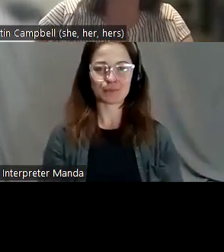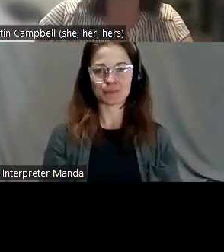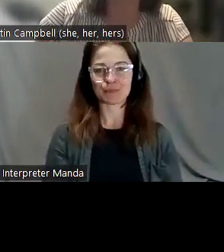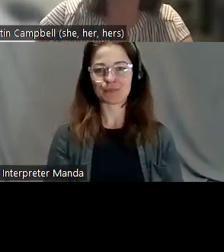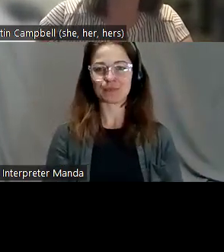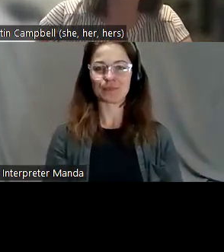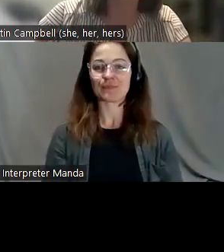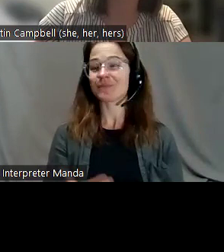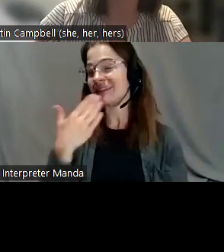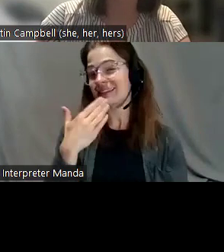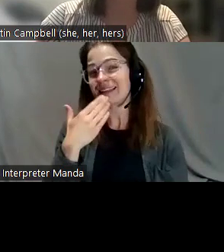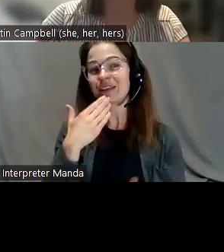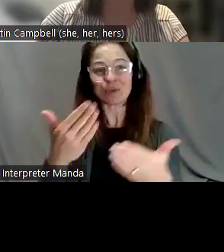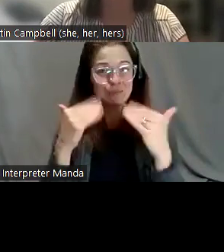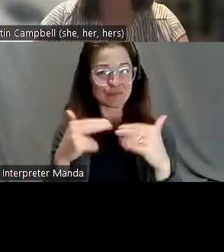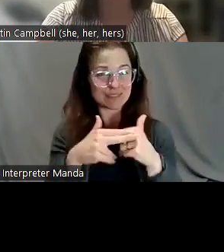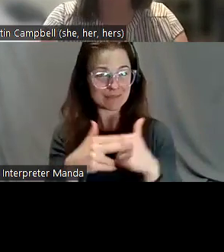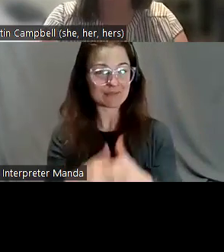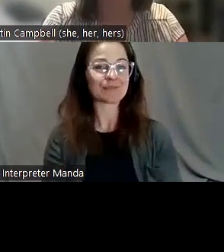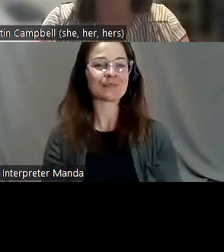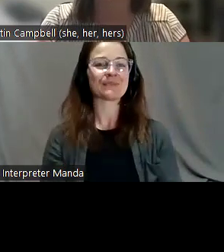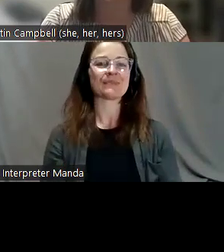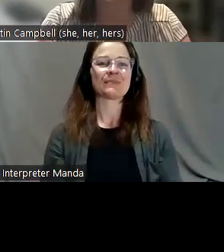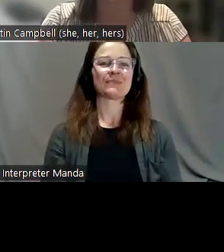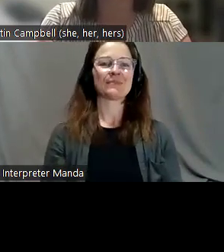Thank you. Go ahead and next slide, please.